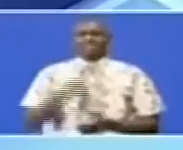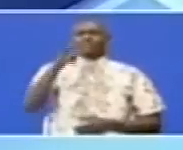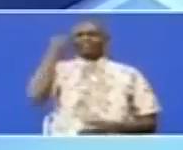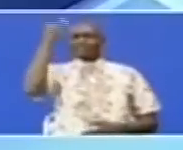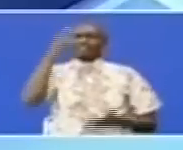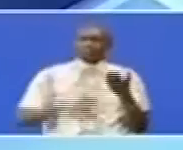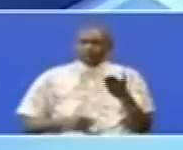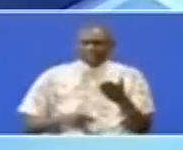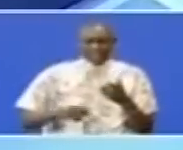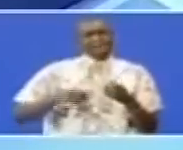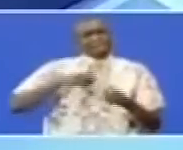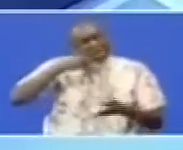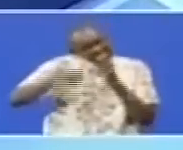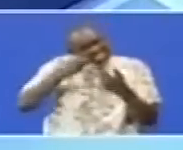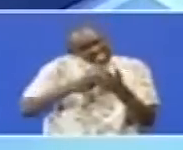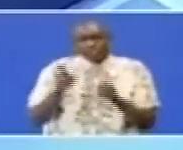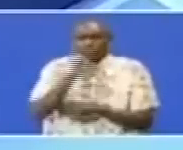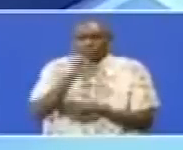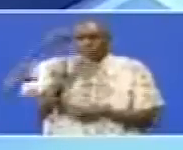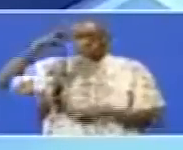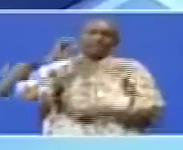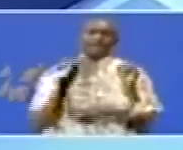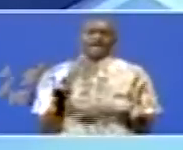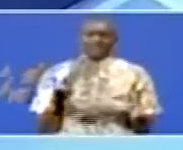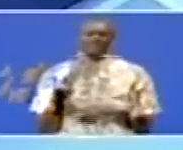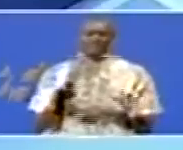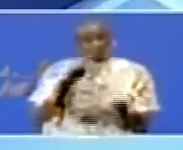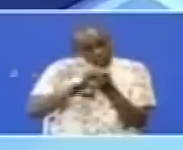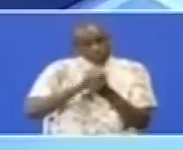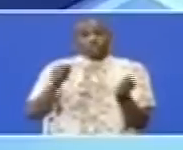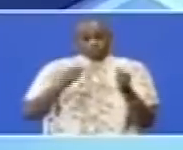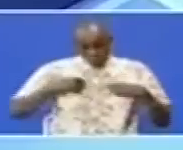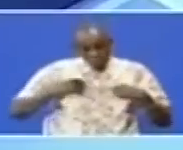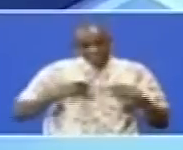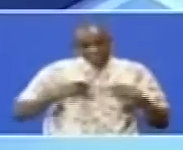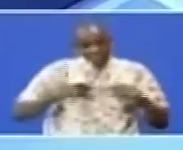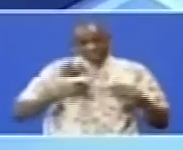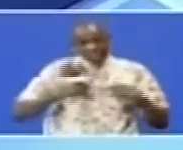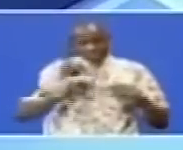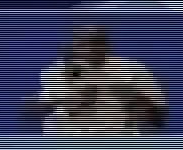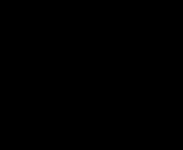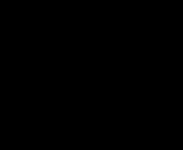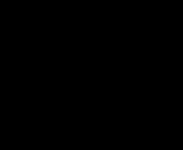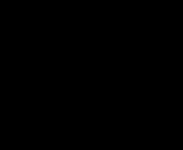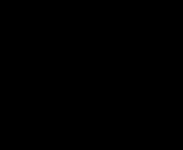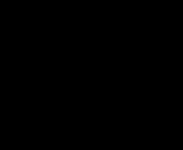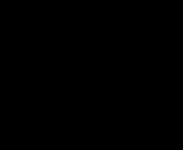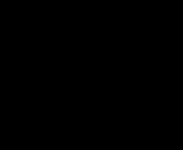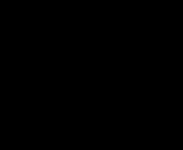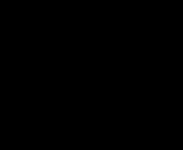imagine this, a washing machine that does not use electricity at all and uses very little water. For a bonus,